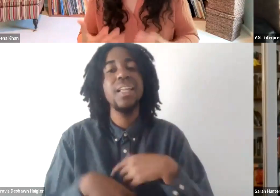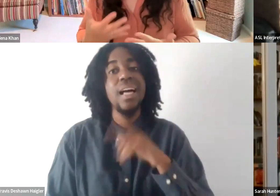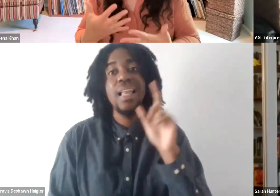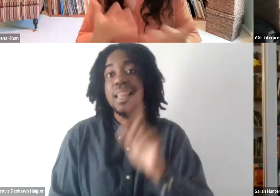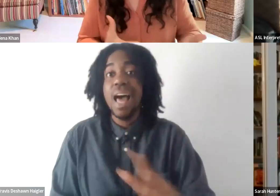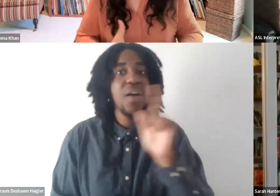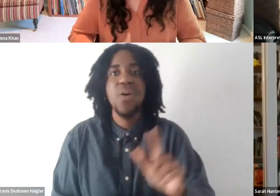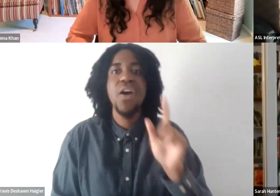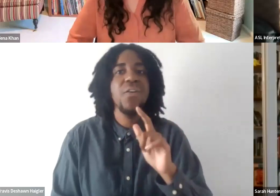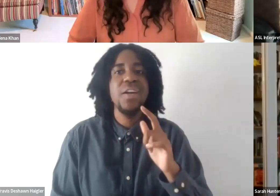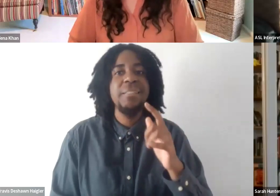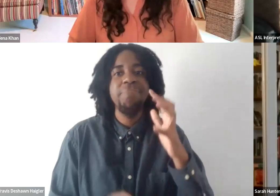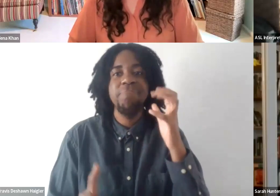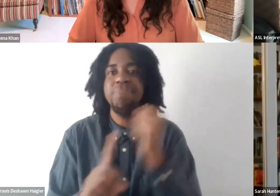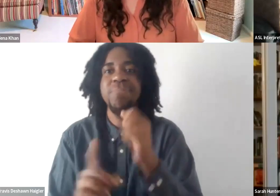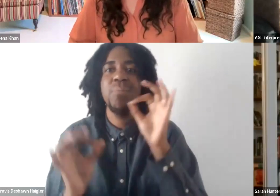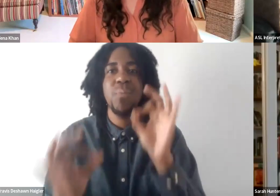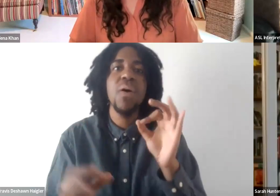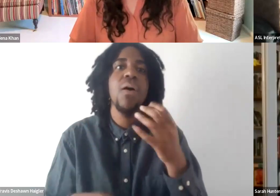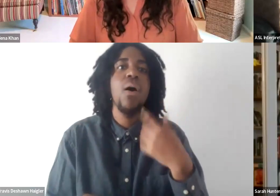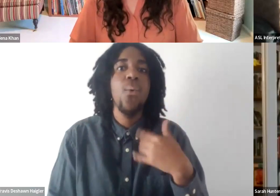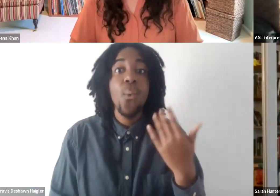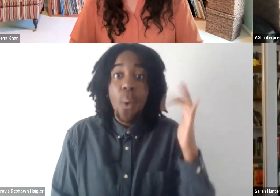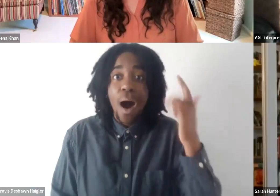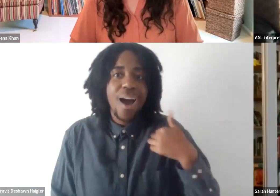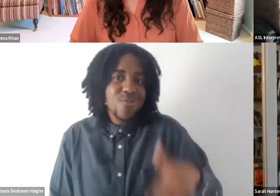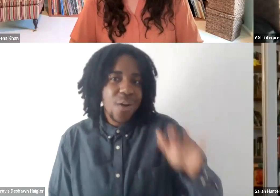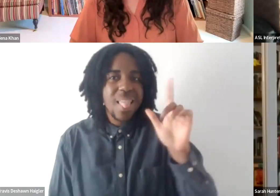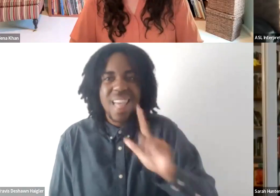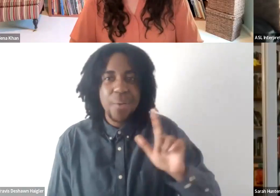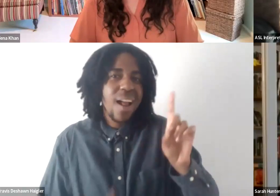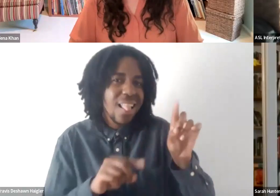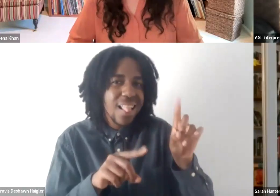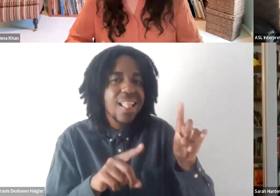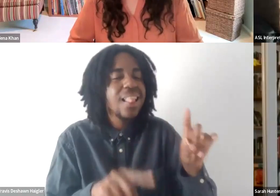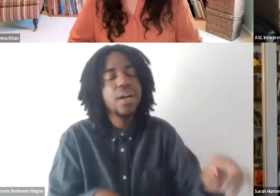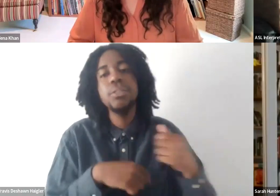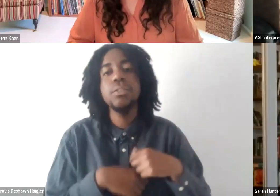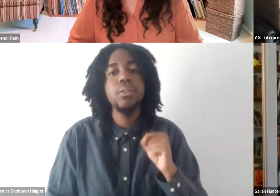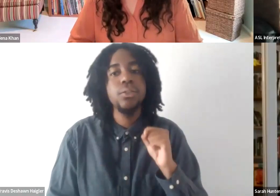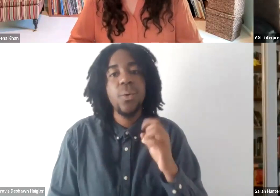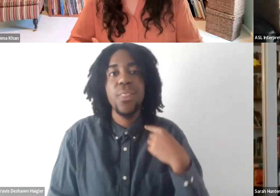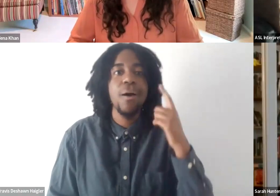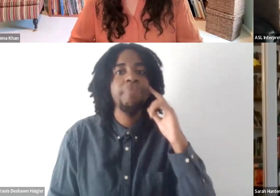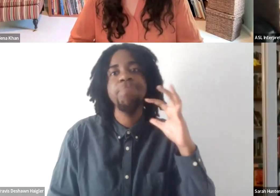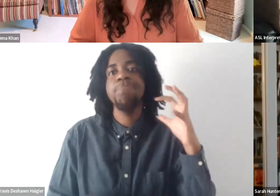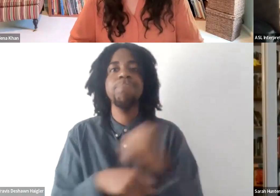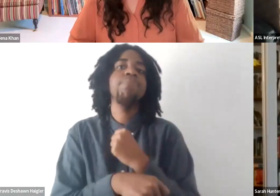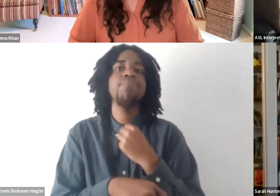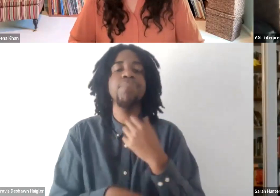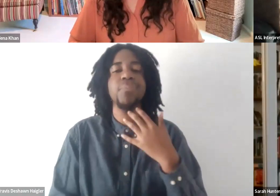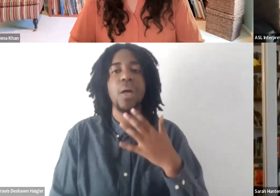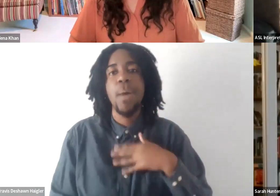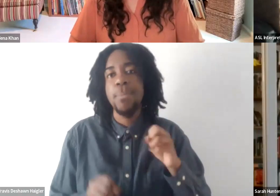because I was a library kid. It was such a huge part of my childhood. And I thought that was my chance to make it really